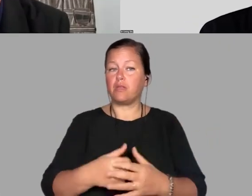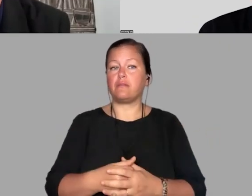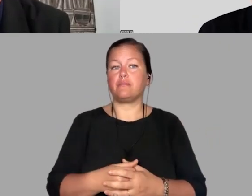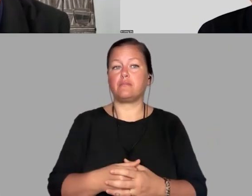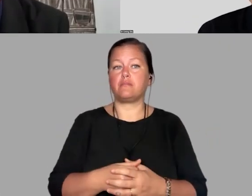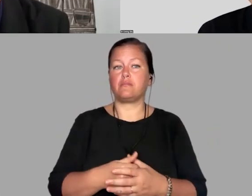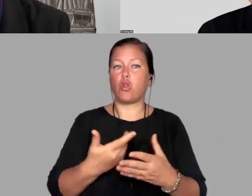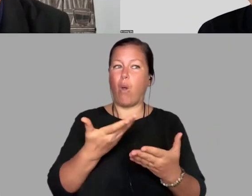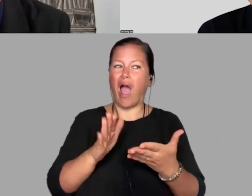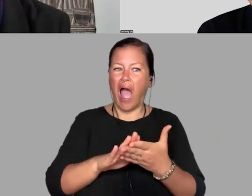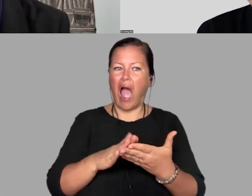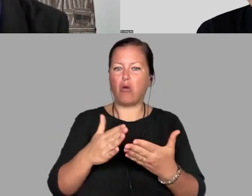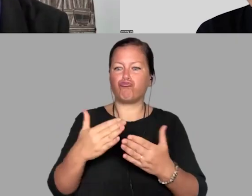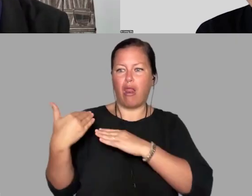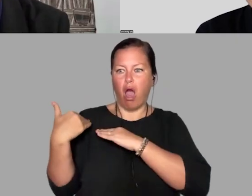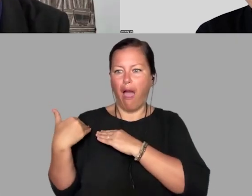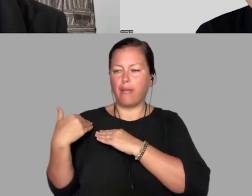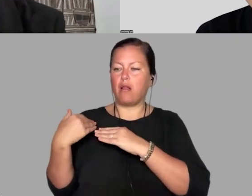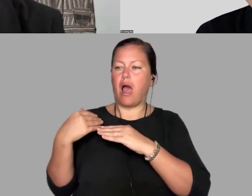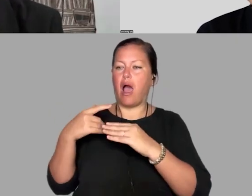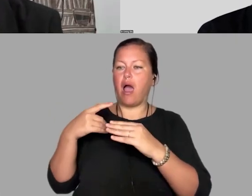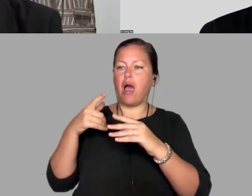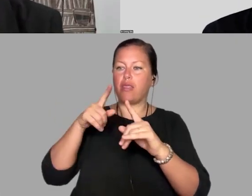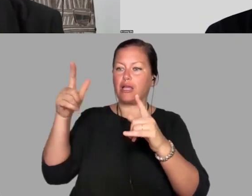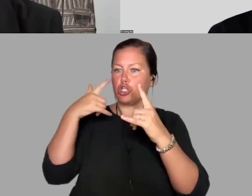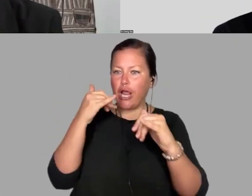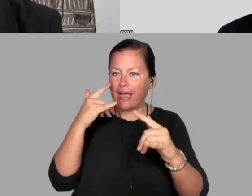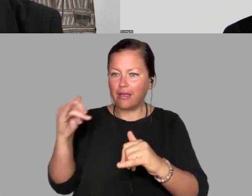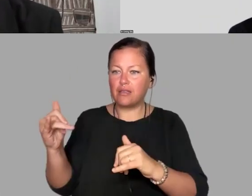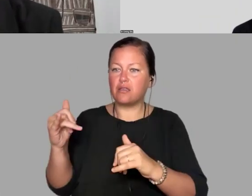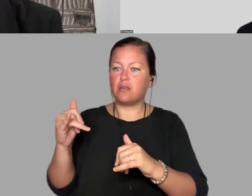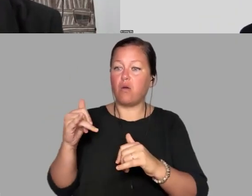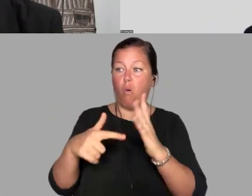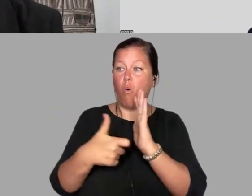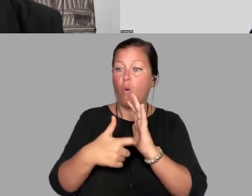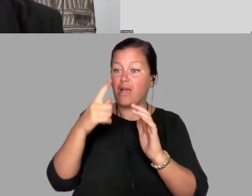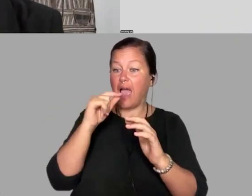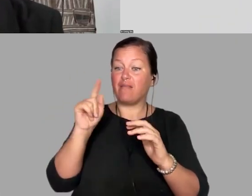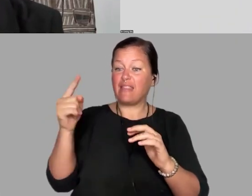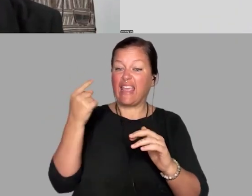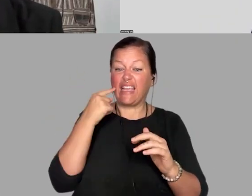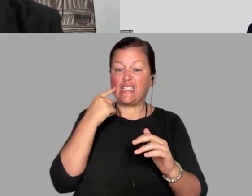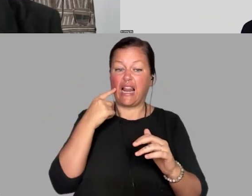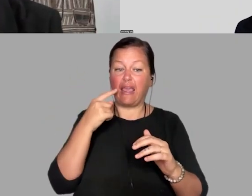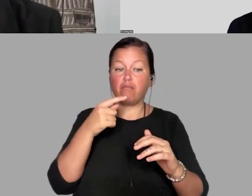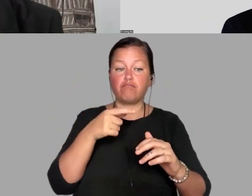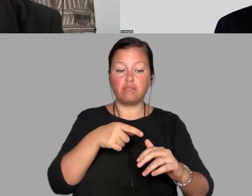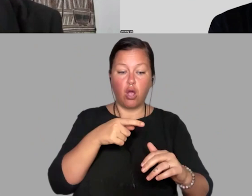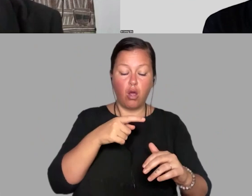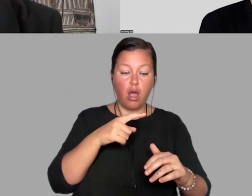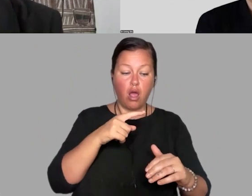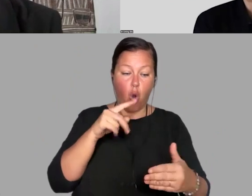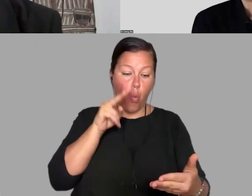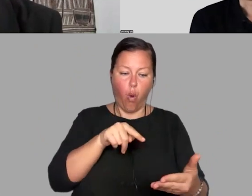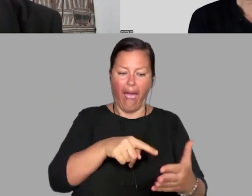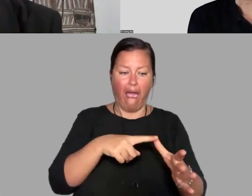how reliable are those checkers, or can they easily come back with false positives and things be read as AI when in fact they're